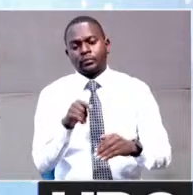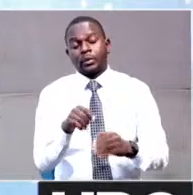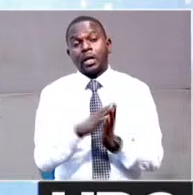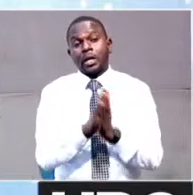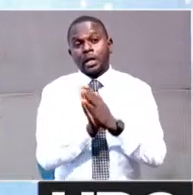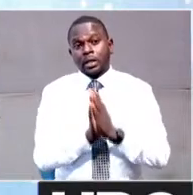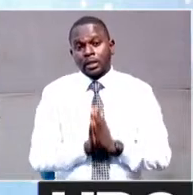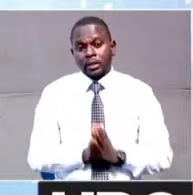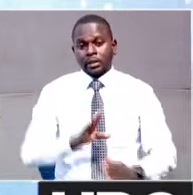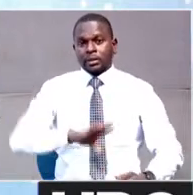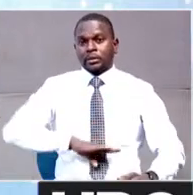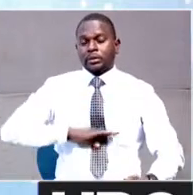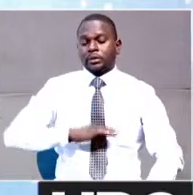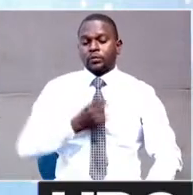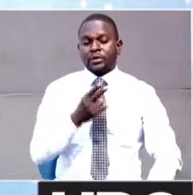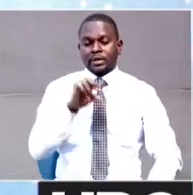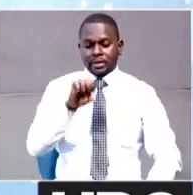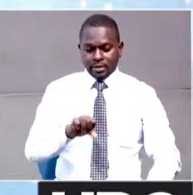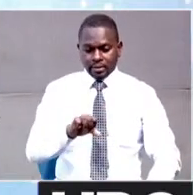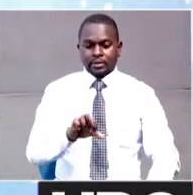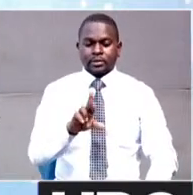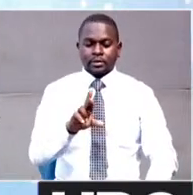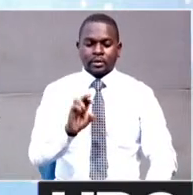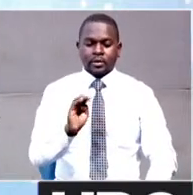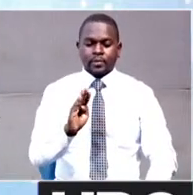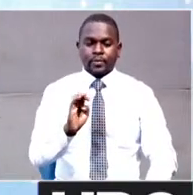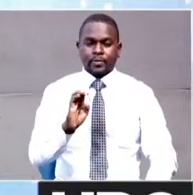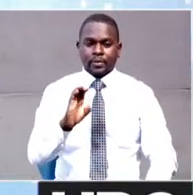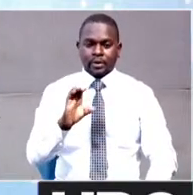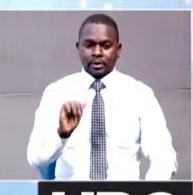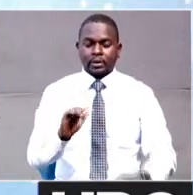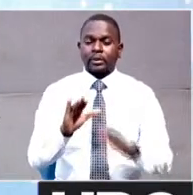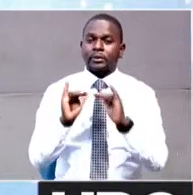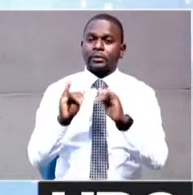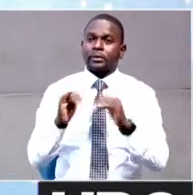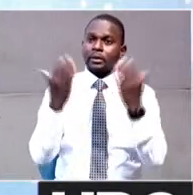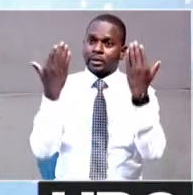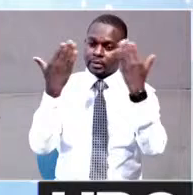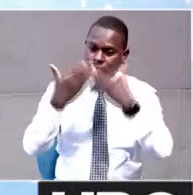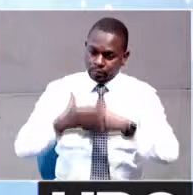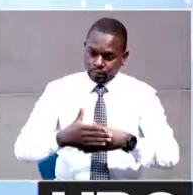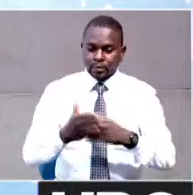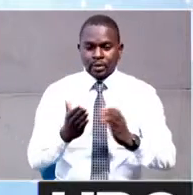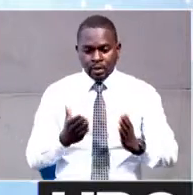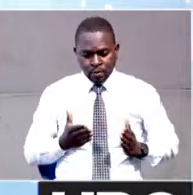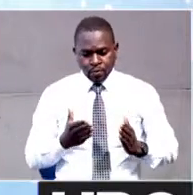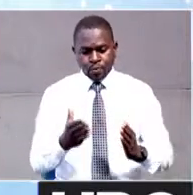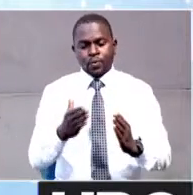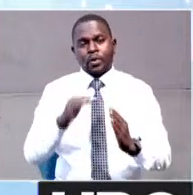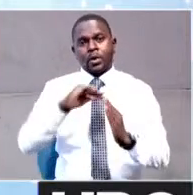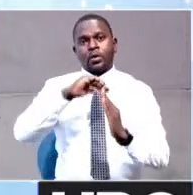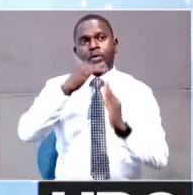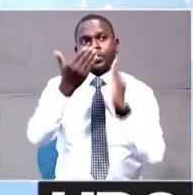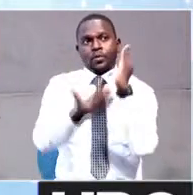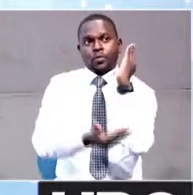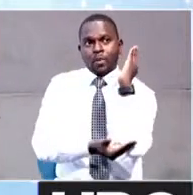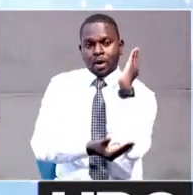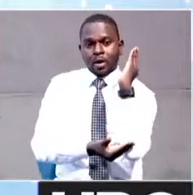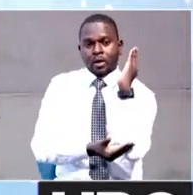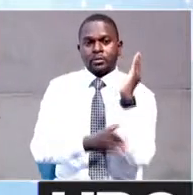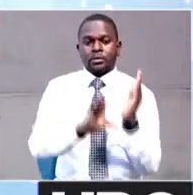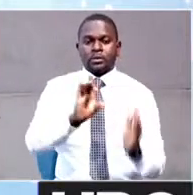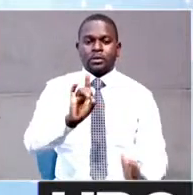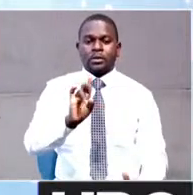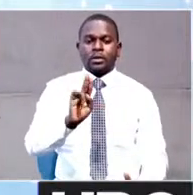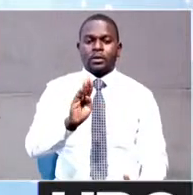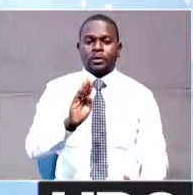story of a 29-year-old Rebecca Ahimbisiwe, who spent nights on the verandas of Dubai in the United Arab Emirates.